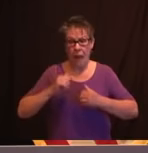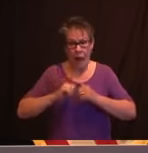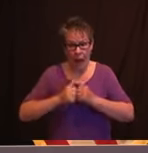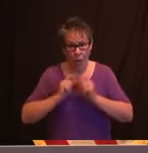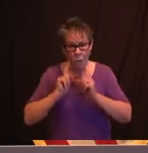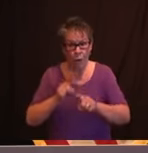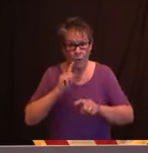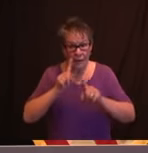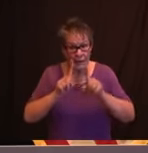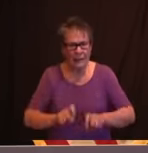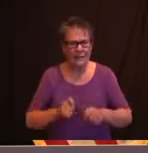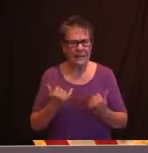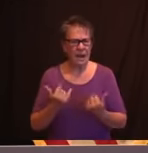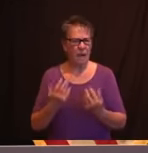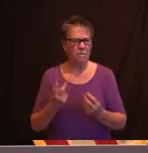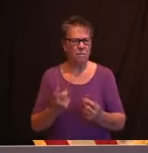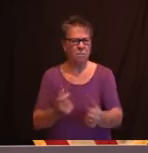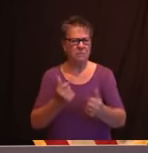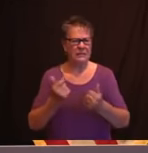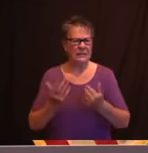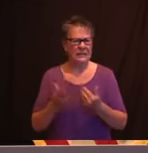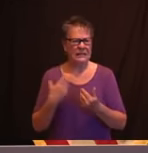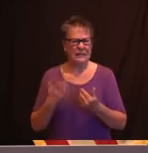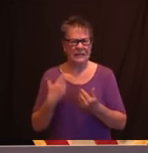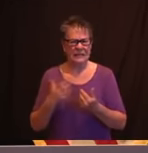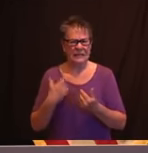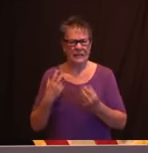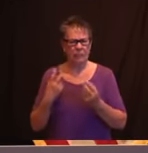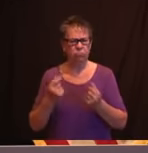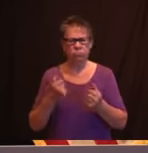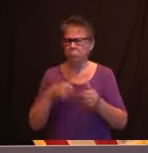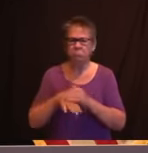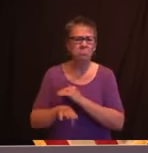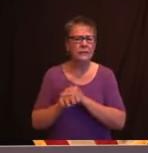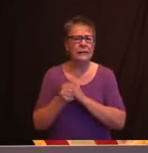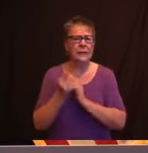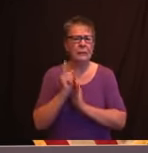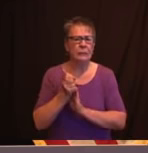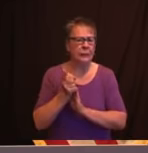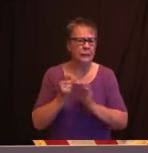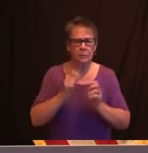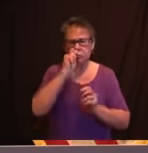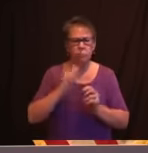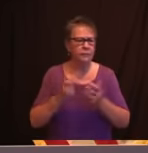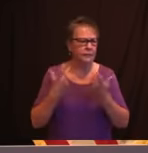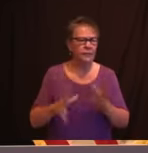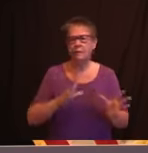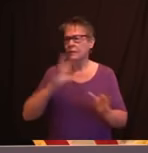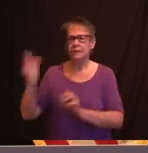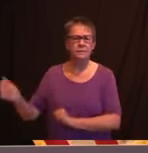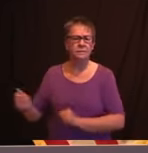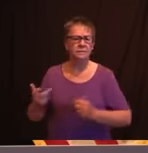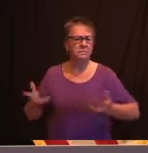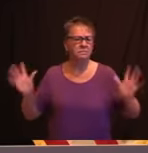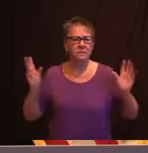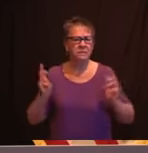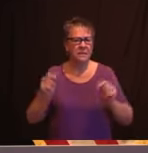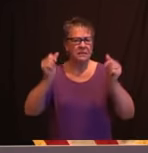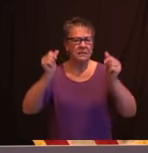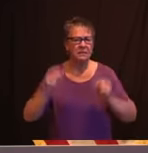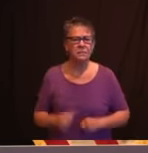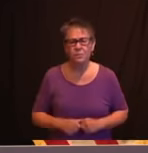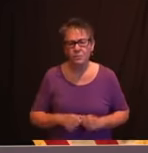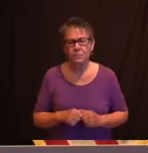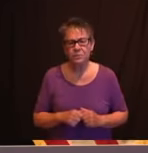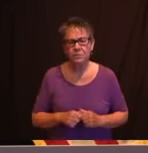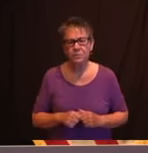her a total of 10 minutes, the entire experience. She had, sorry, that was 2 days ago, pardon me, it was on Monday. She had an